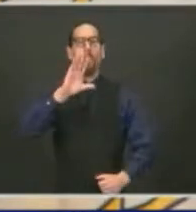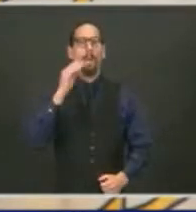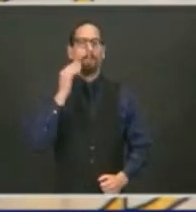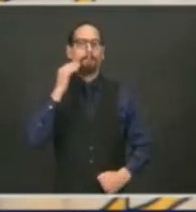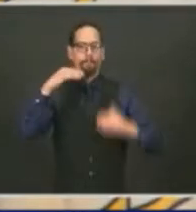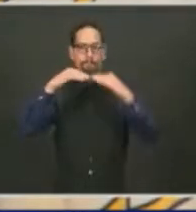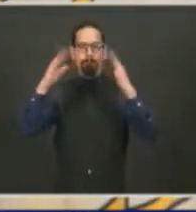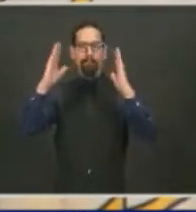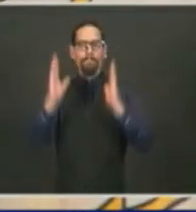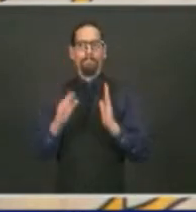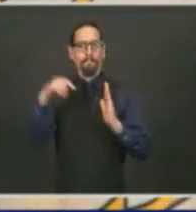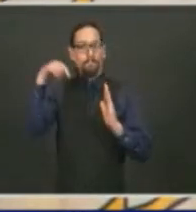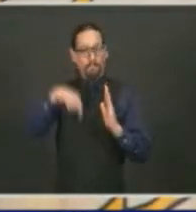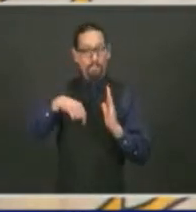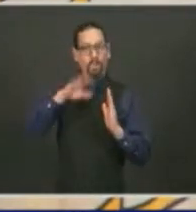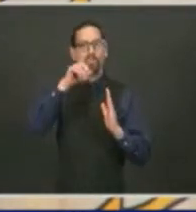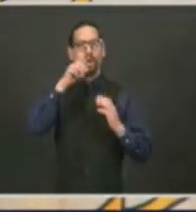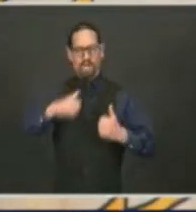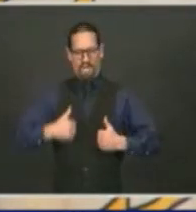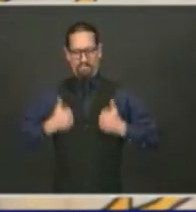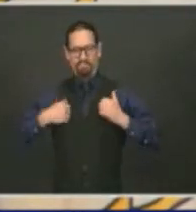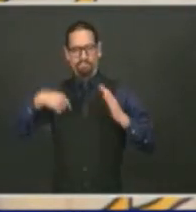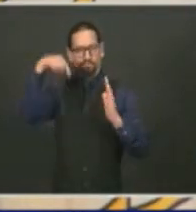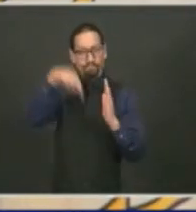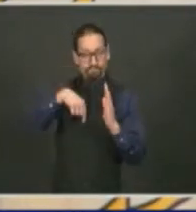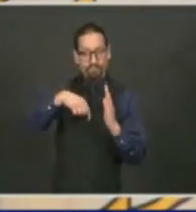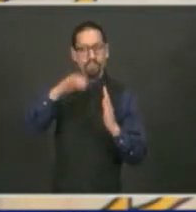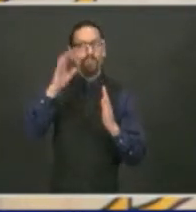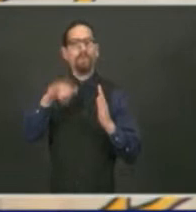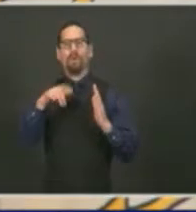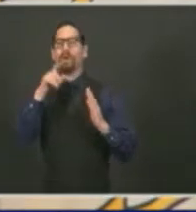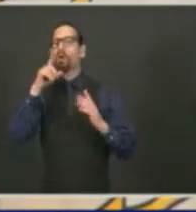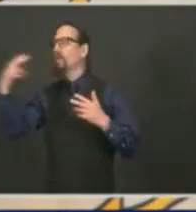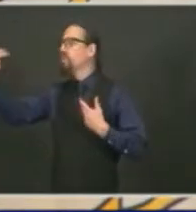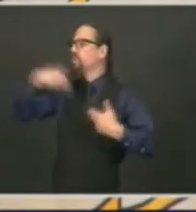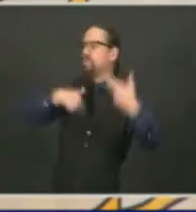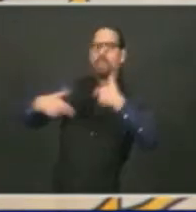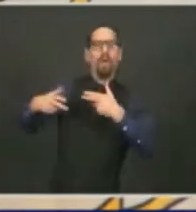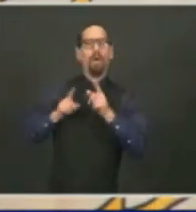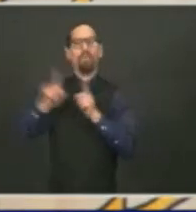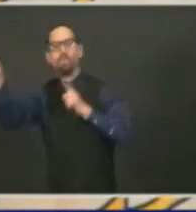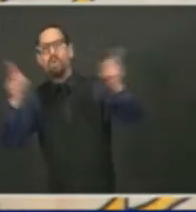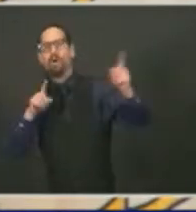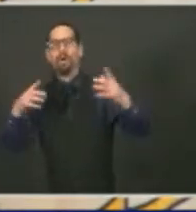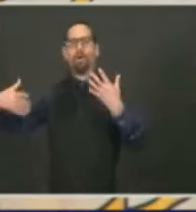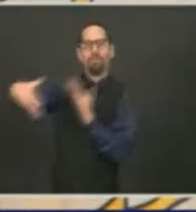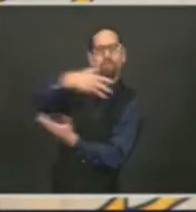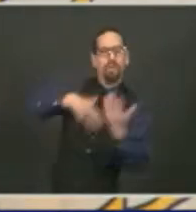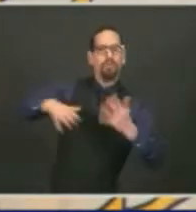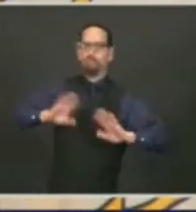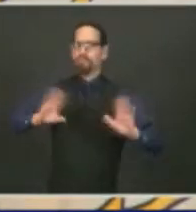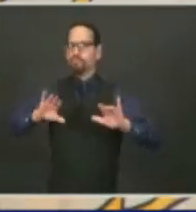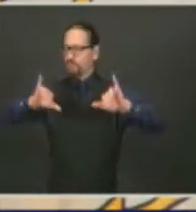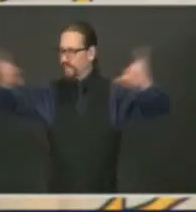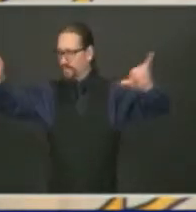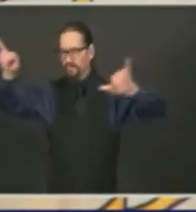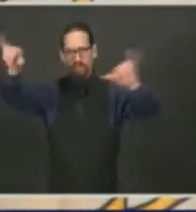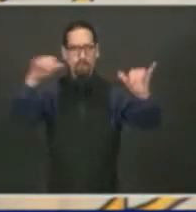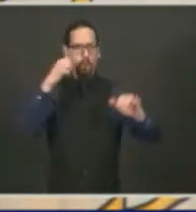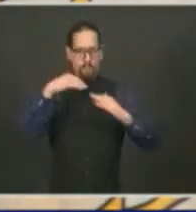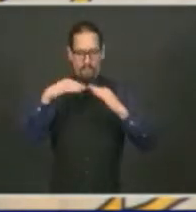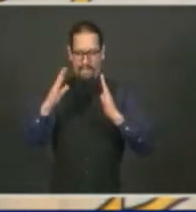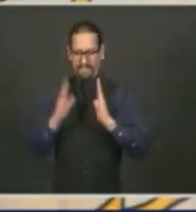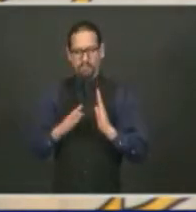household. That is the key. Continue to limit your social gatherings to